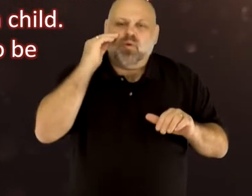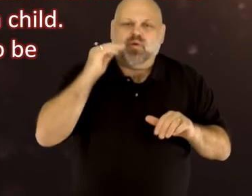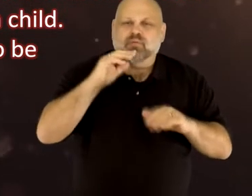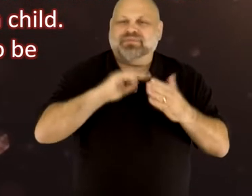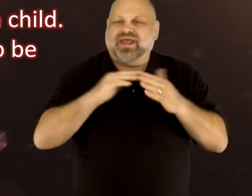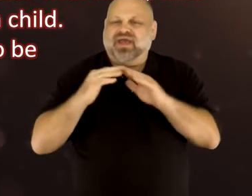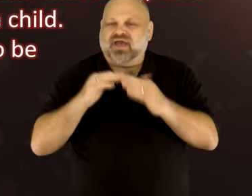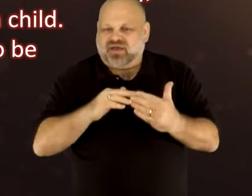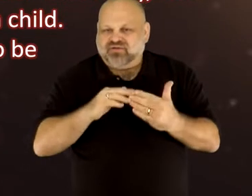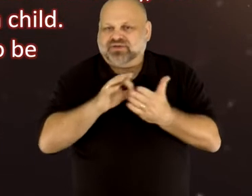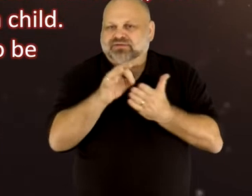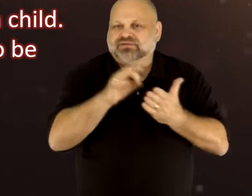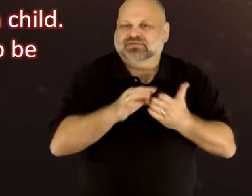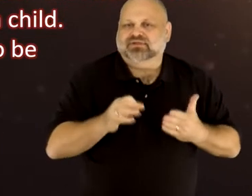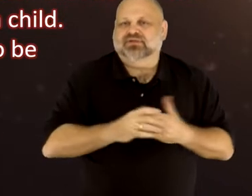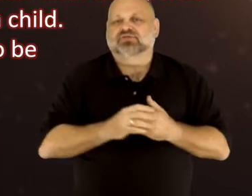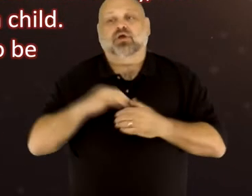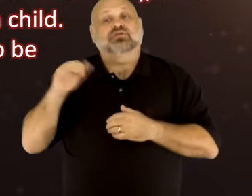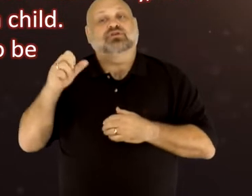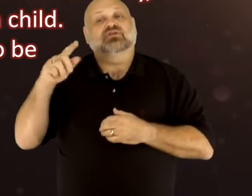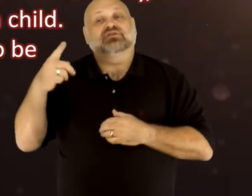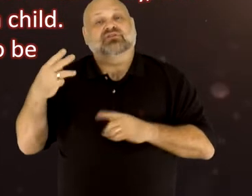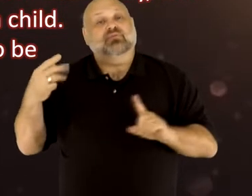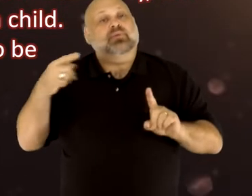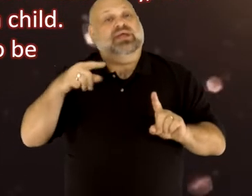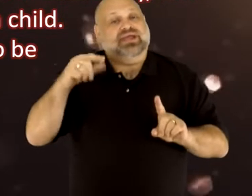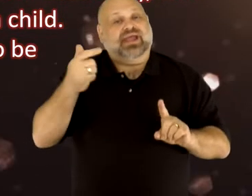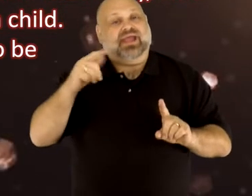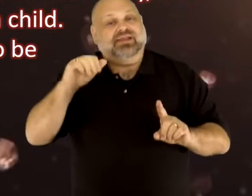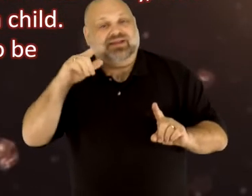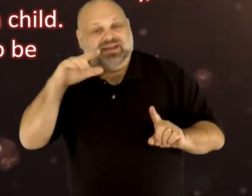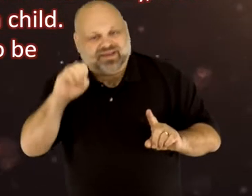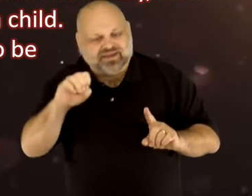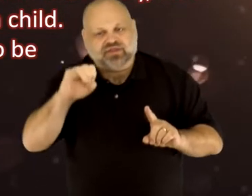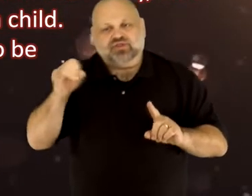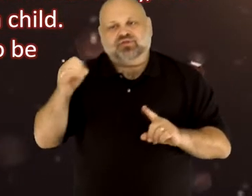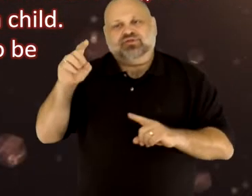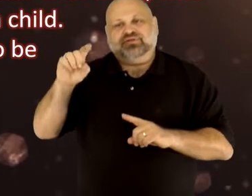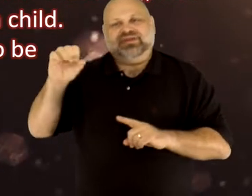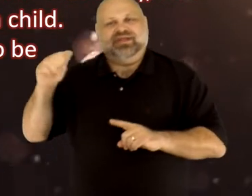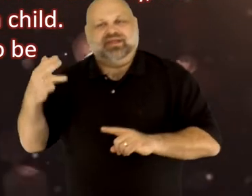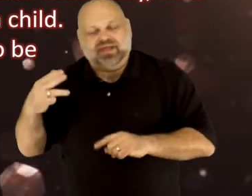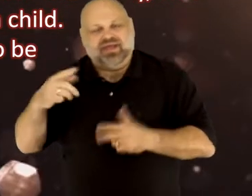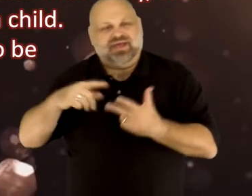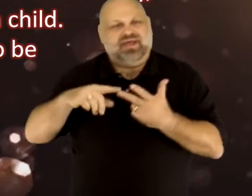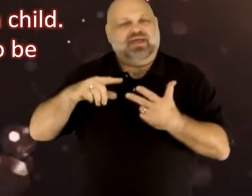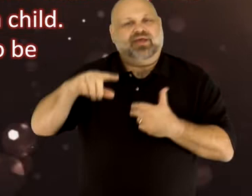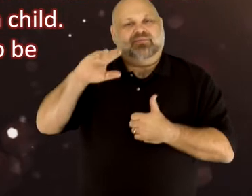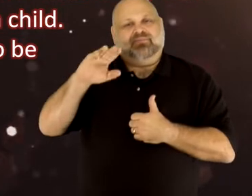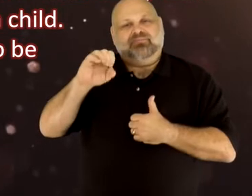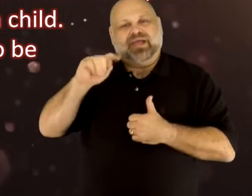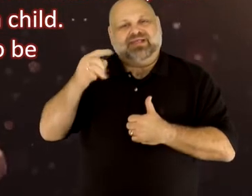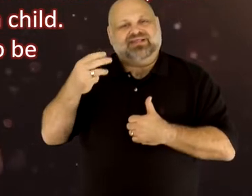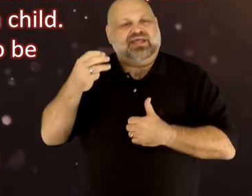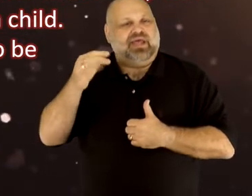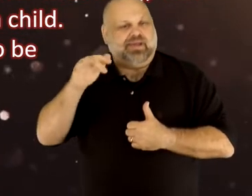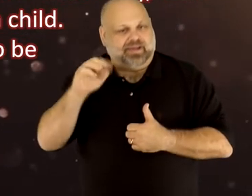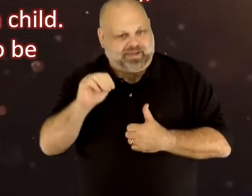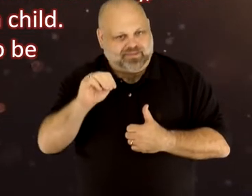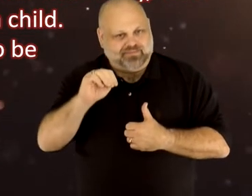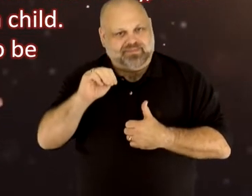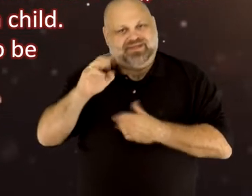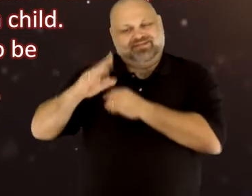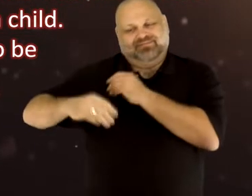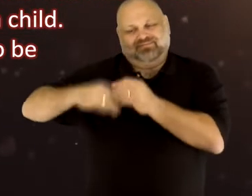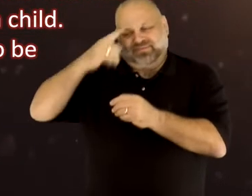of Nazareth, to Galilee, to Judea, to Bethlehem, the town of David, because he belonged to the house and the line of David.